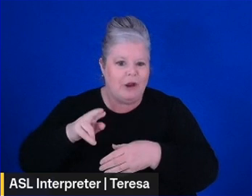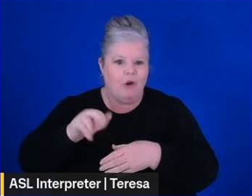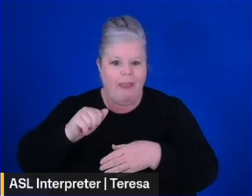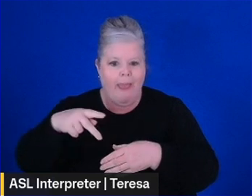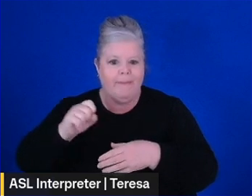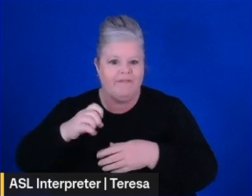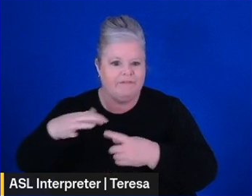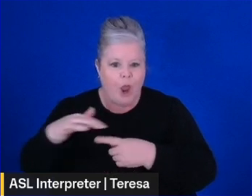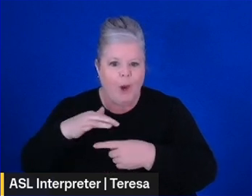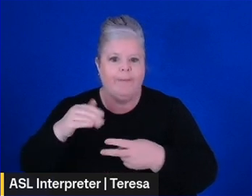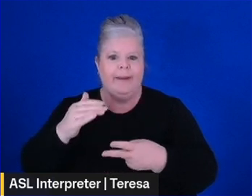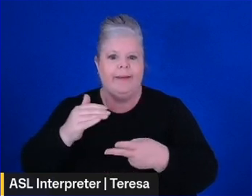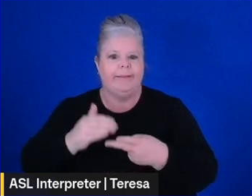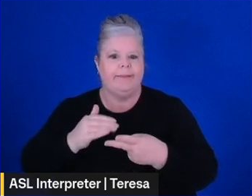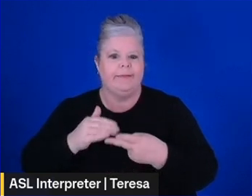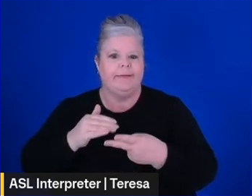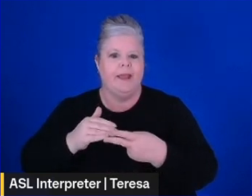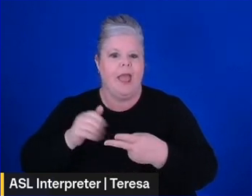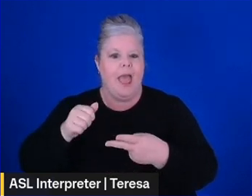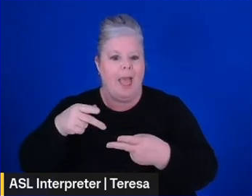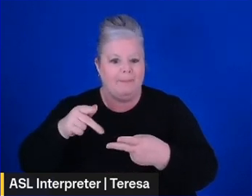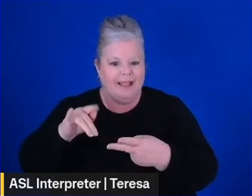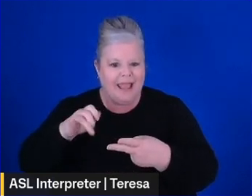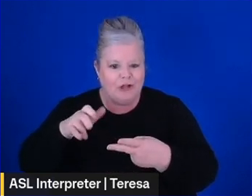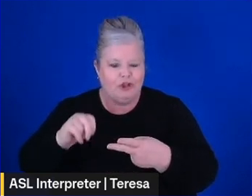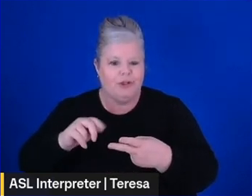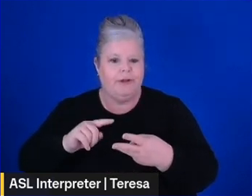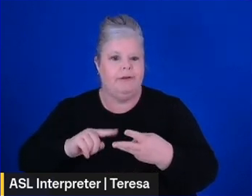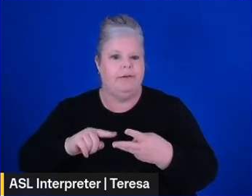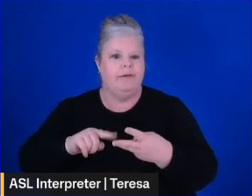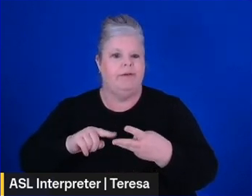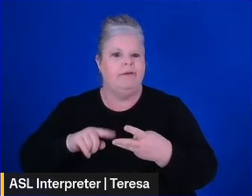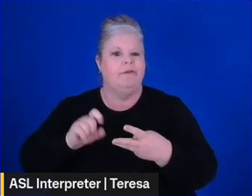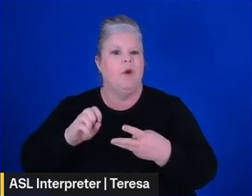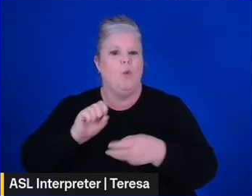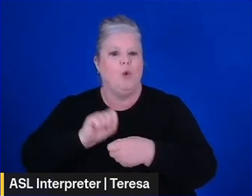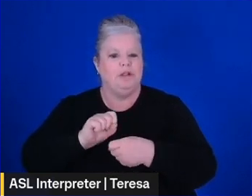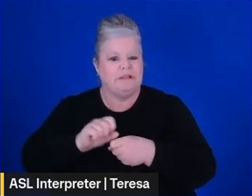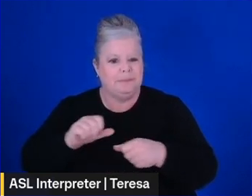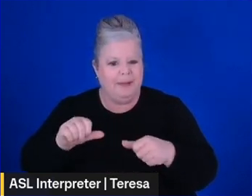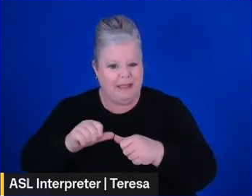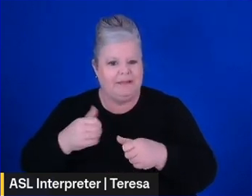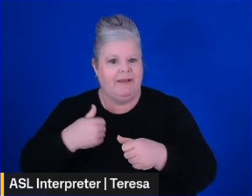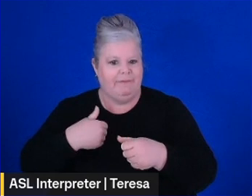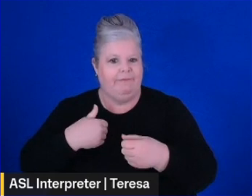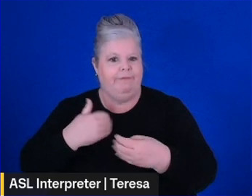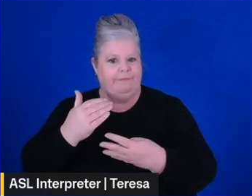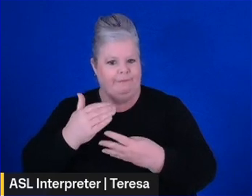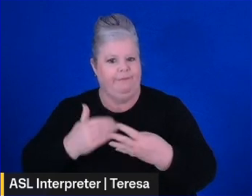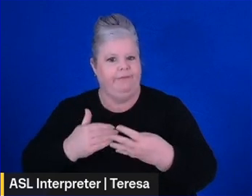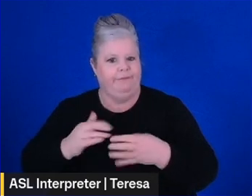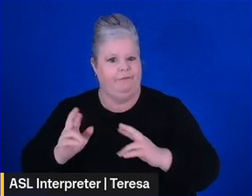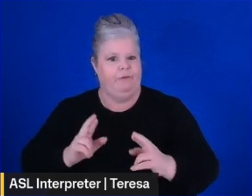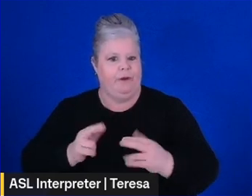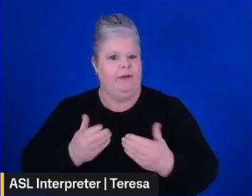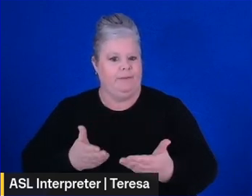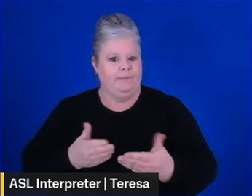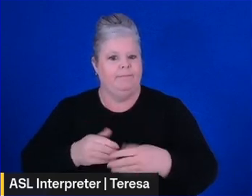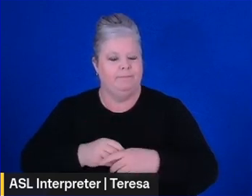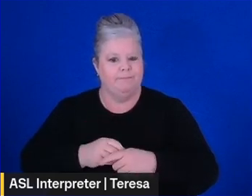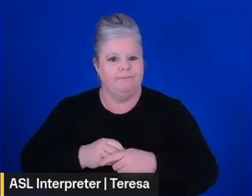and a log analytic workspace to supervise the application.